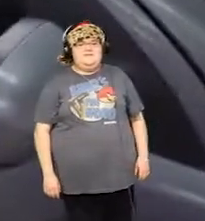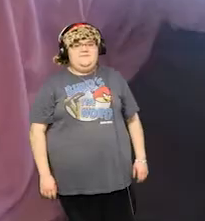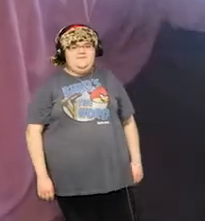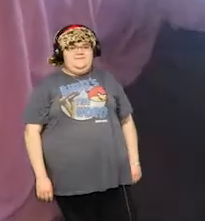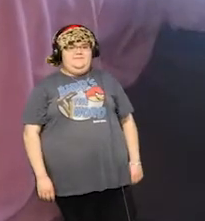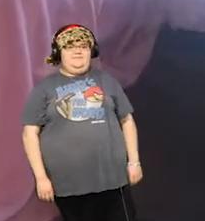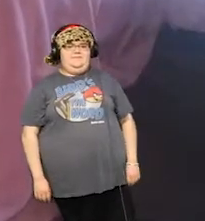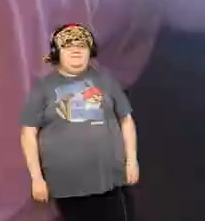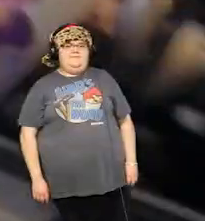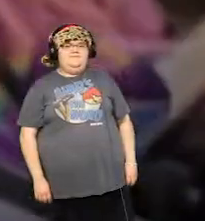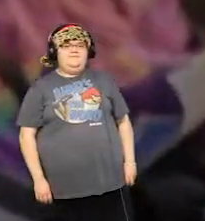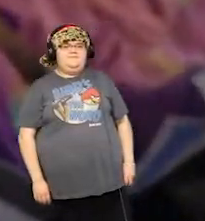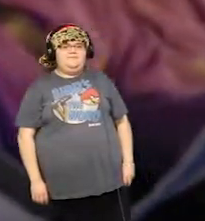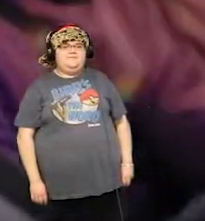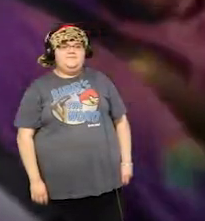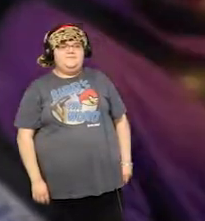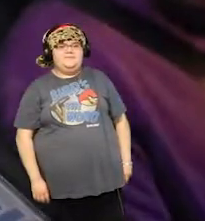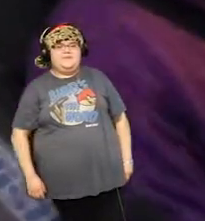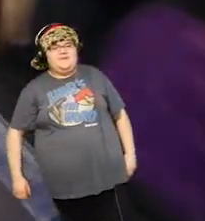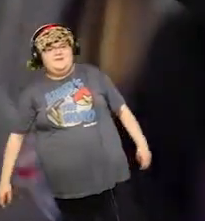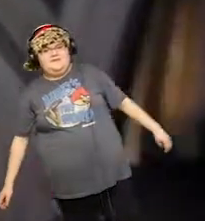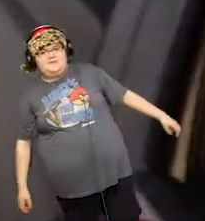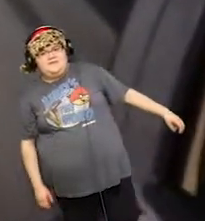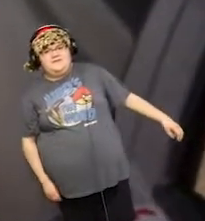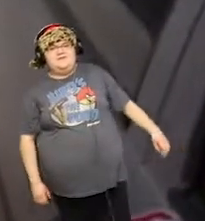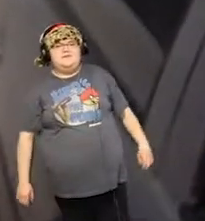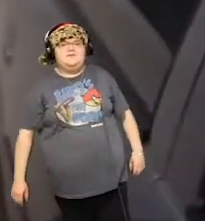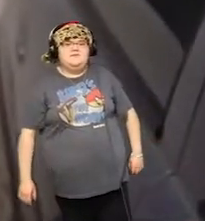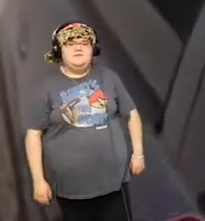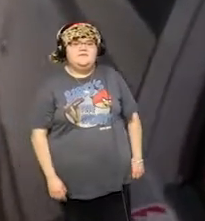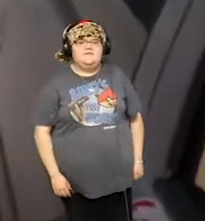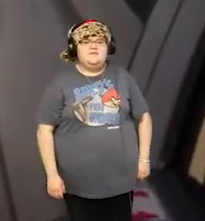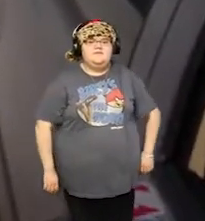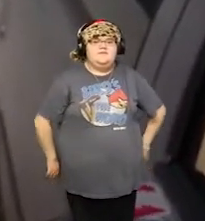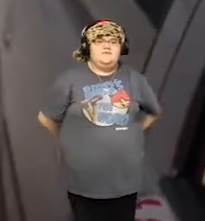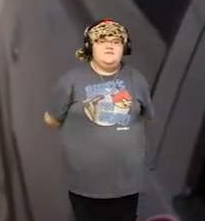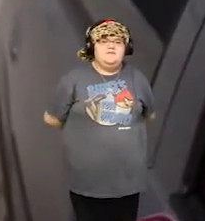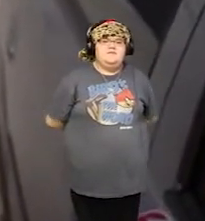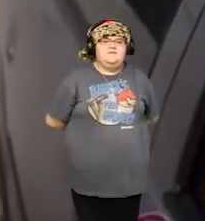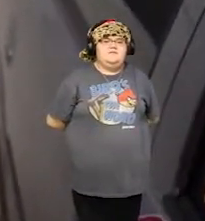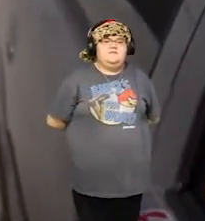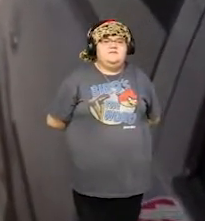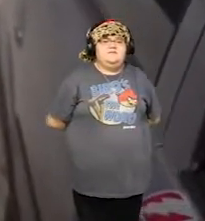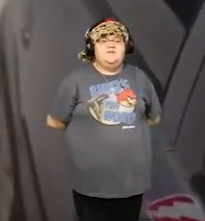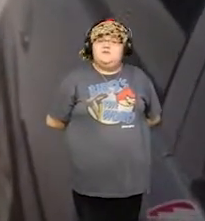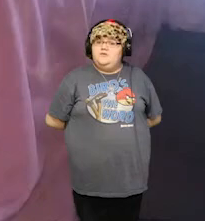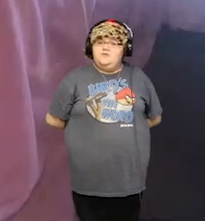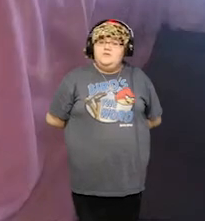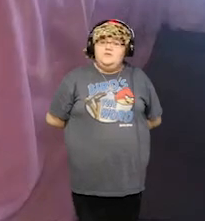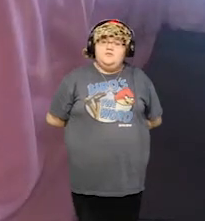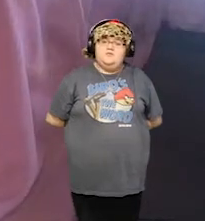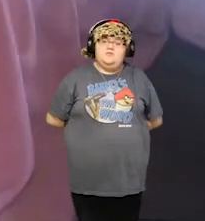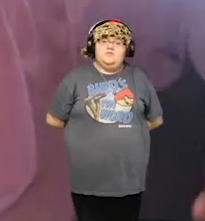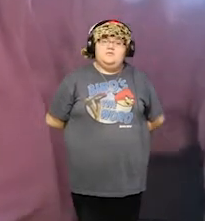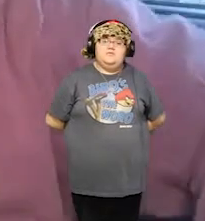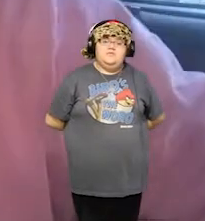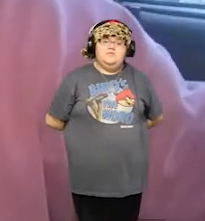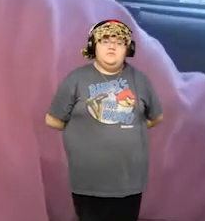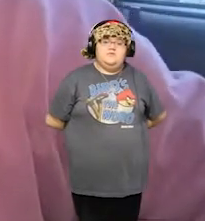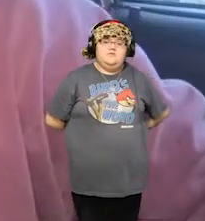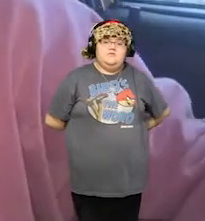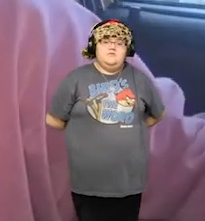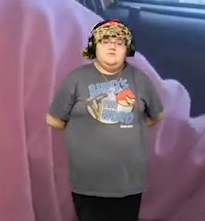order. 3 minutes. And I'll throw in a bonus. For every inflatable that you get, I'll take 2 seconds off your time. Ooh!